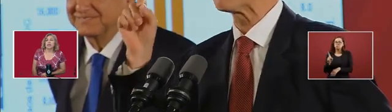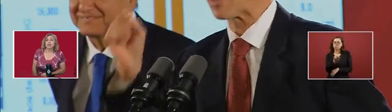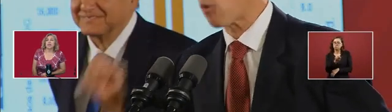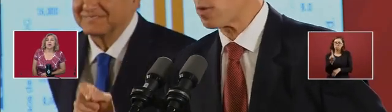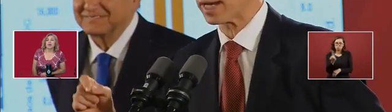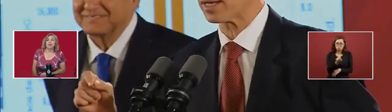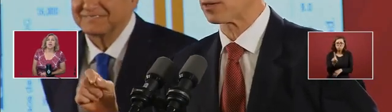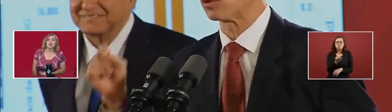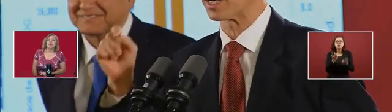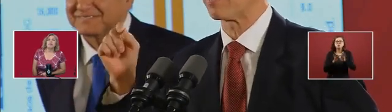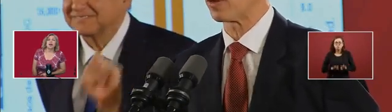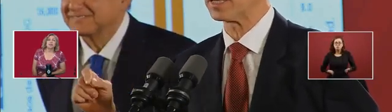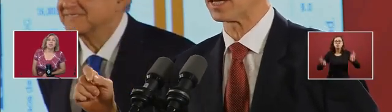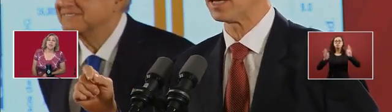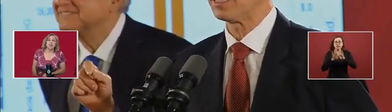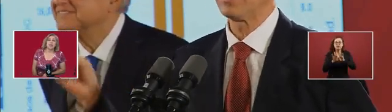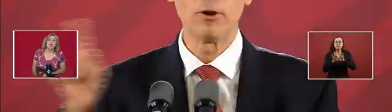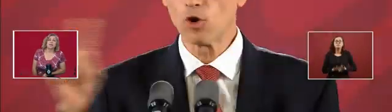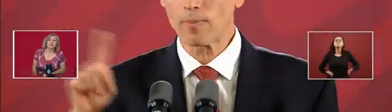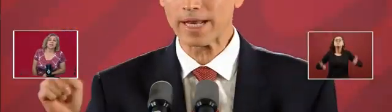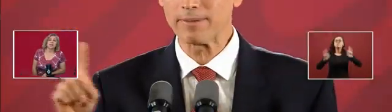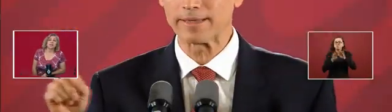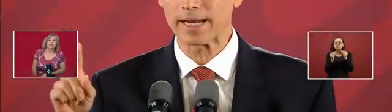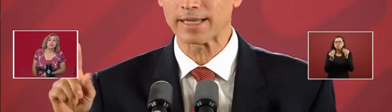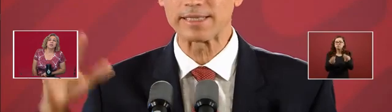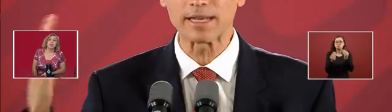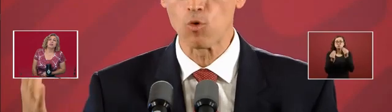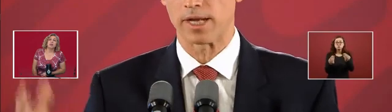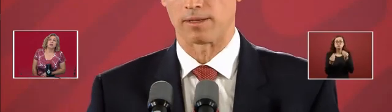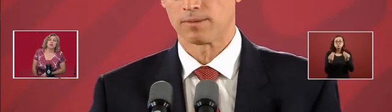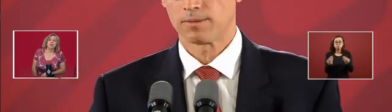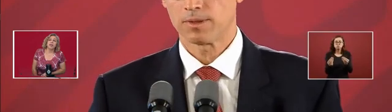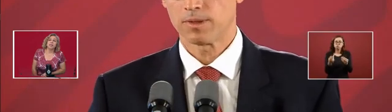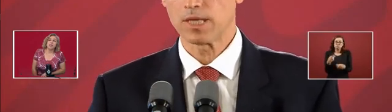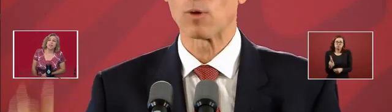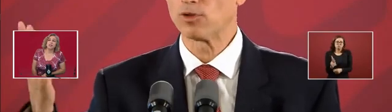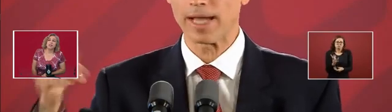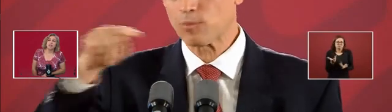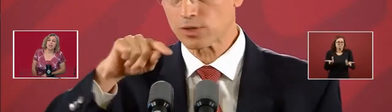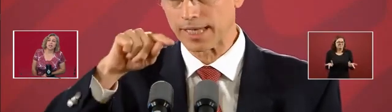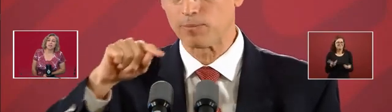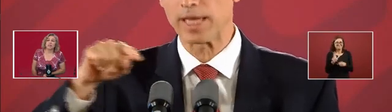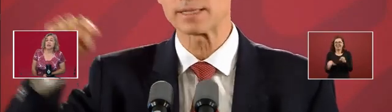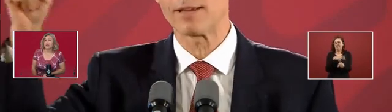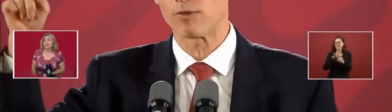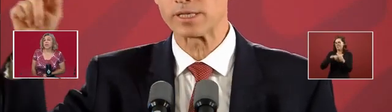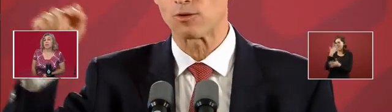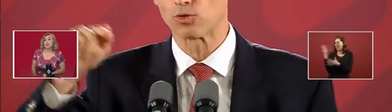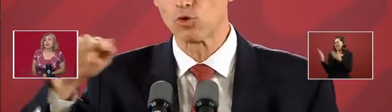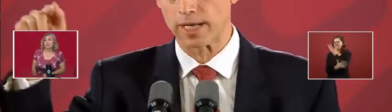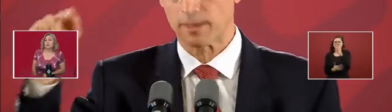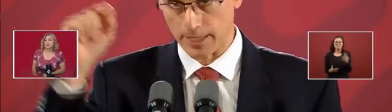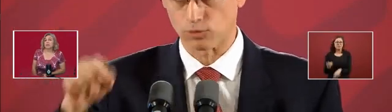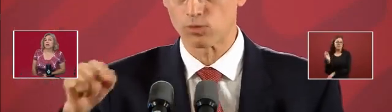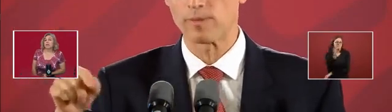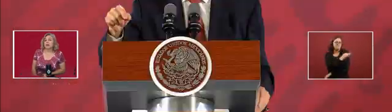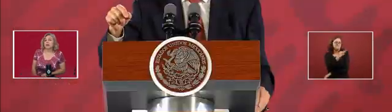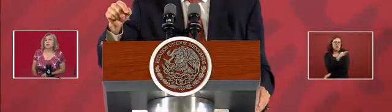grave disease or infection of influenza. So we compare